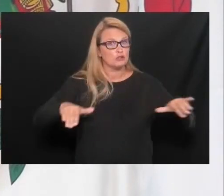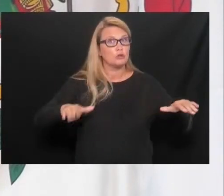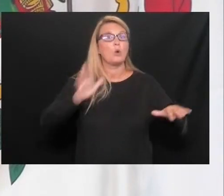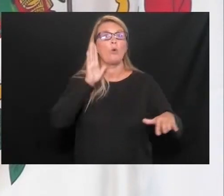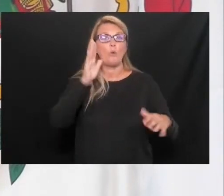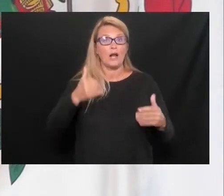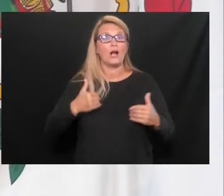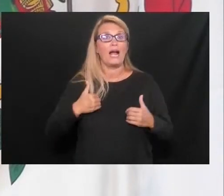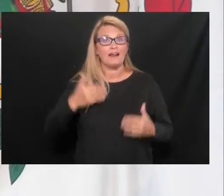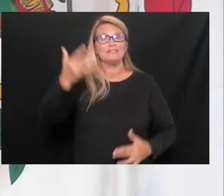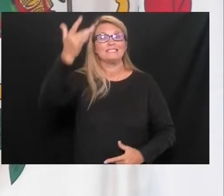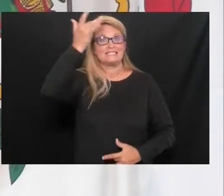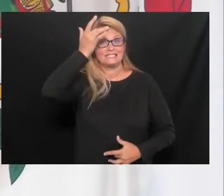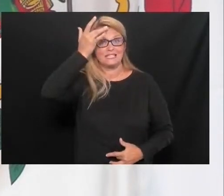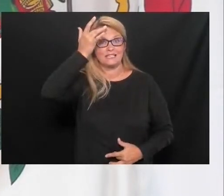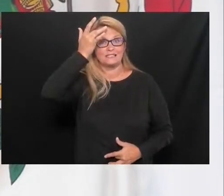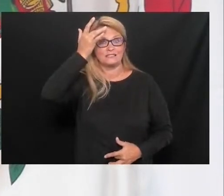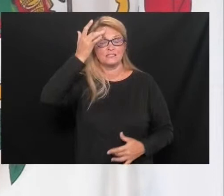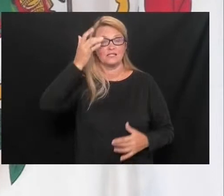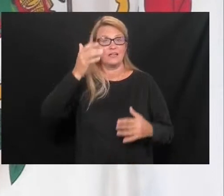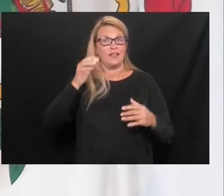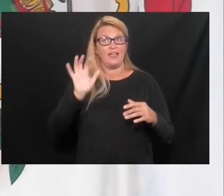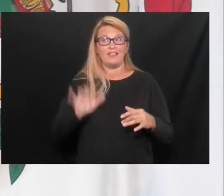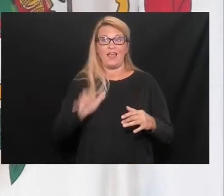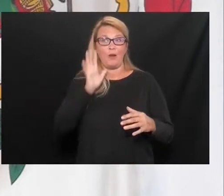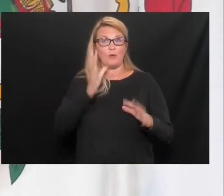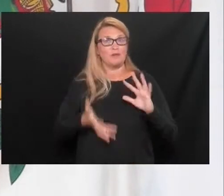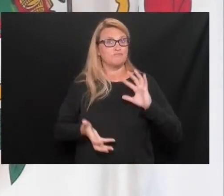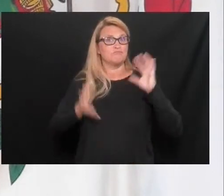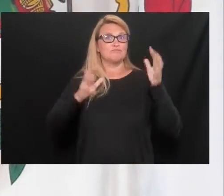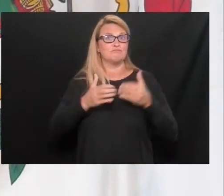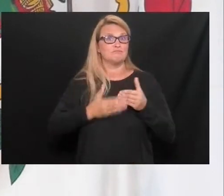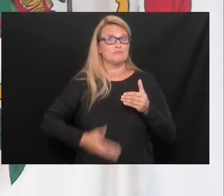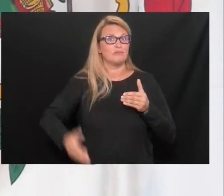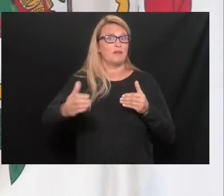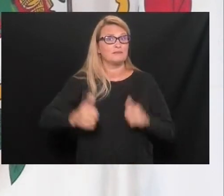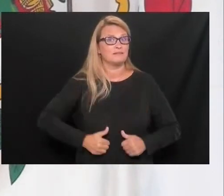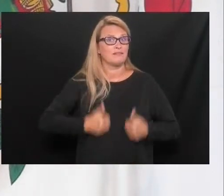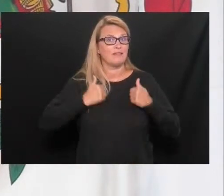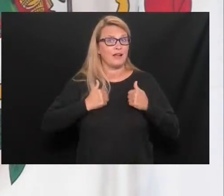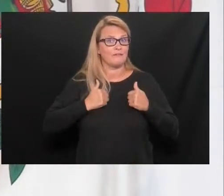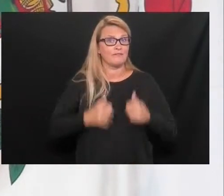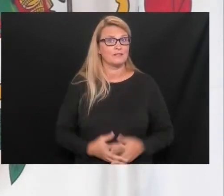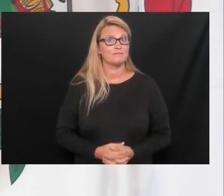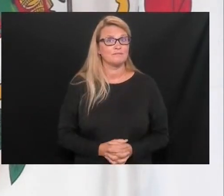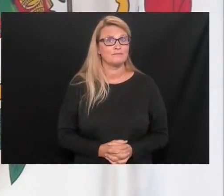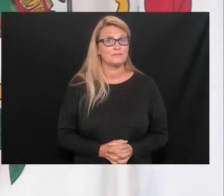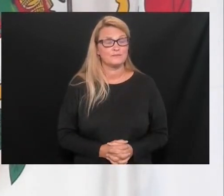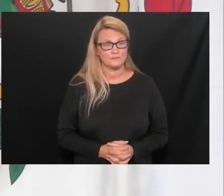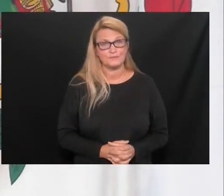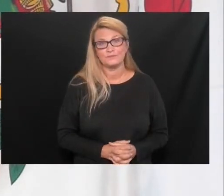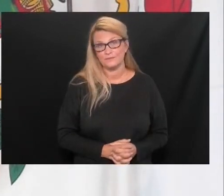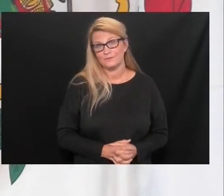sick that can end up with side effects that will carry with them the rest of their life.